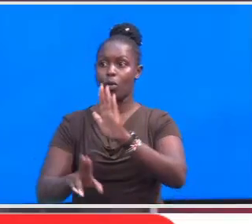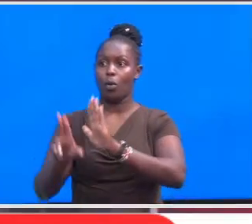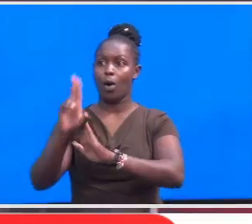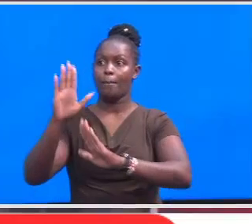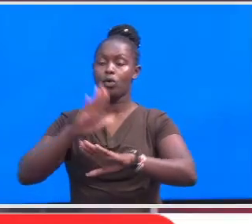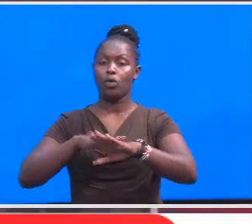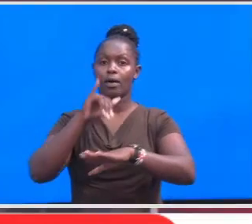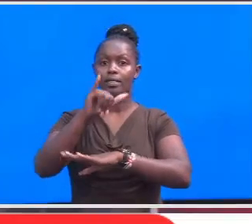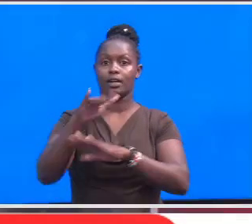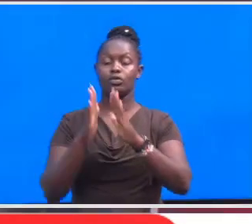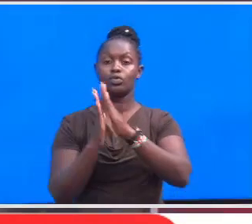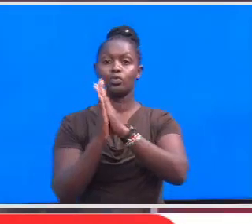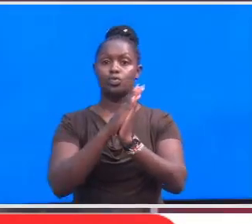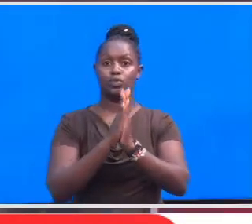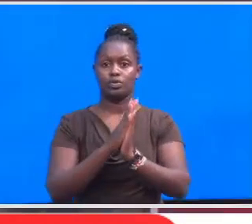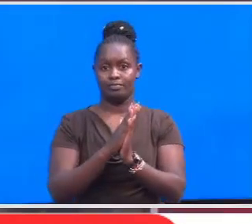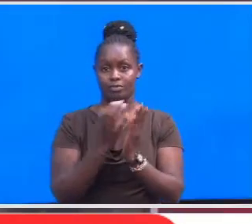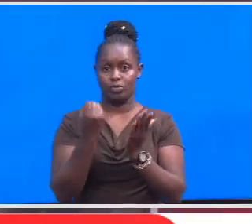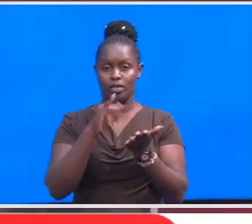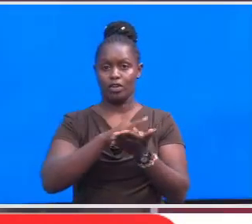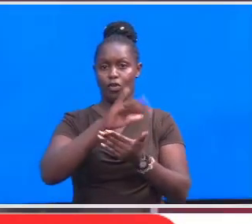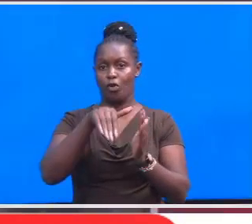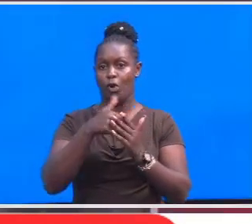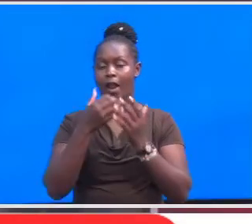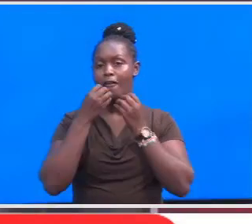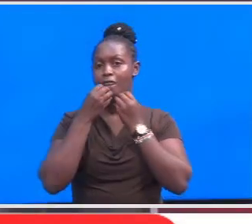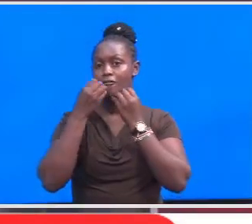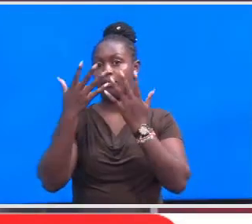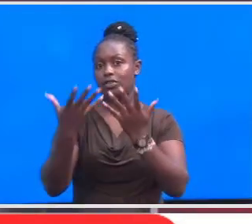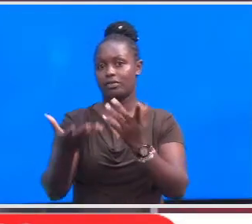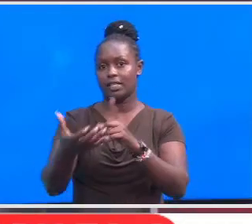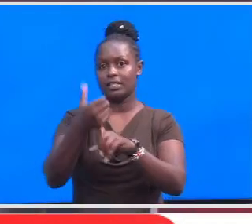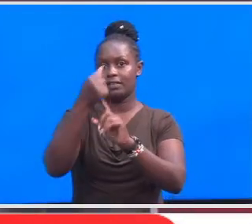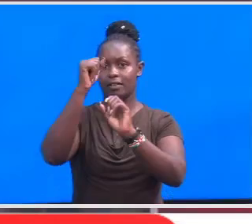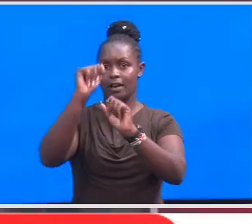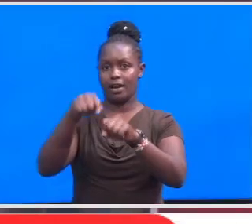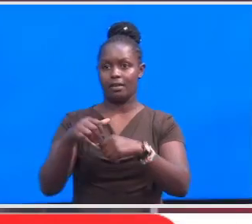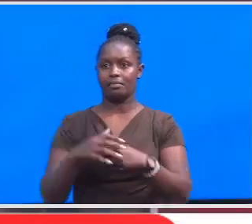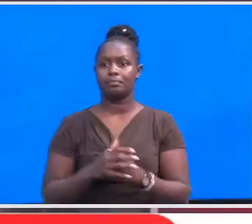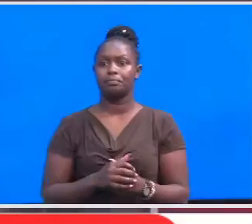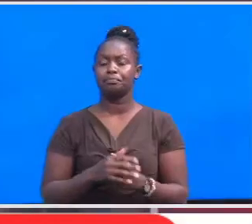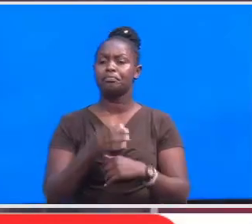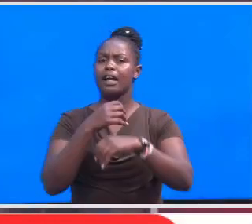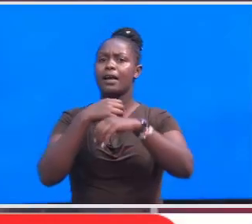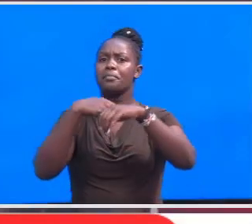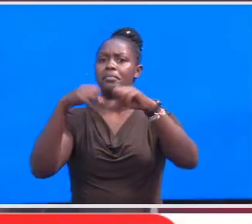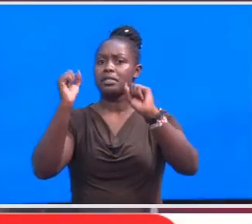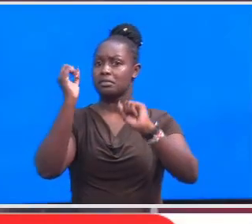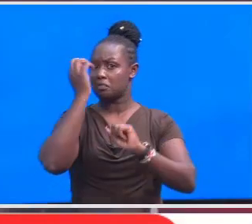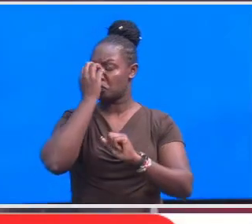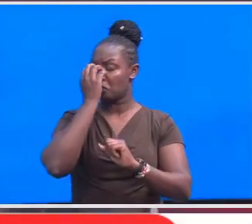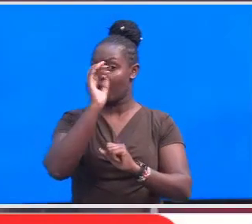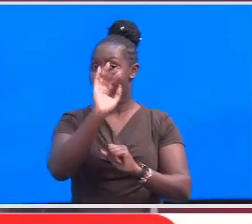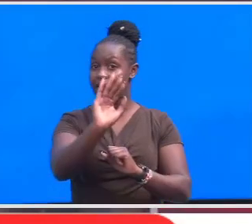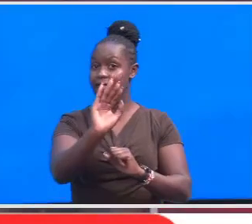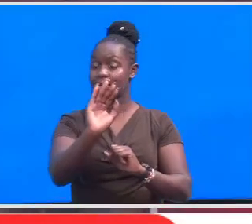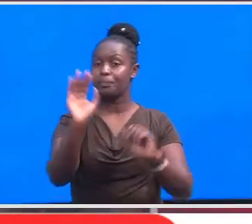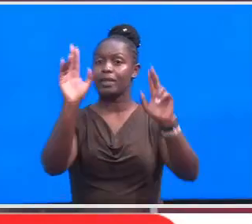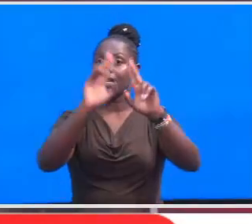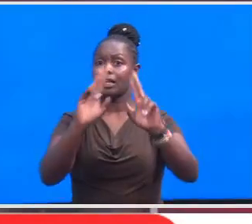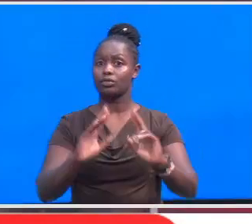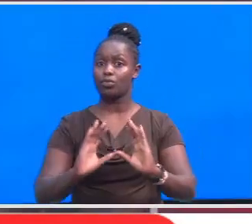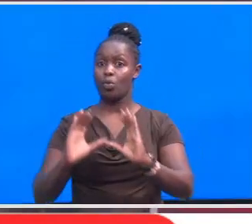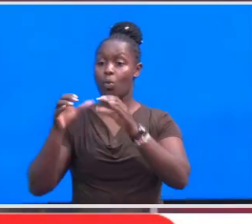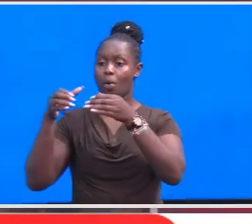developing a story to keep you updated. President William Ruto has called on the international community to come up